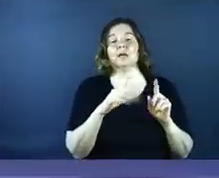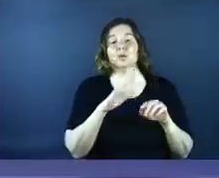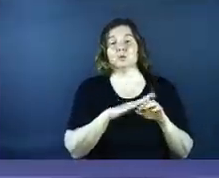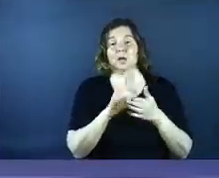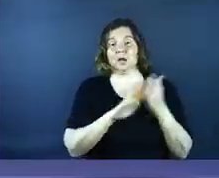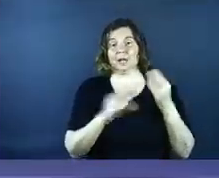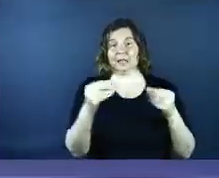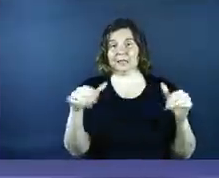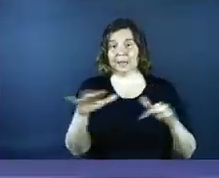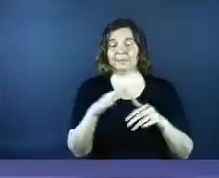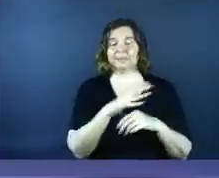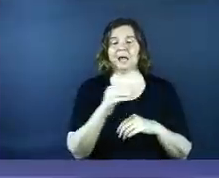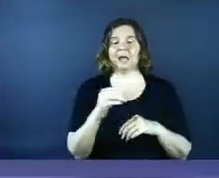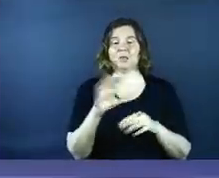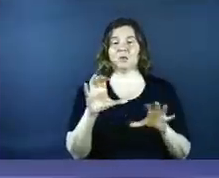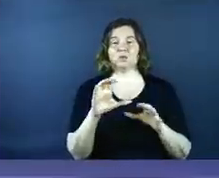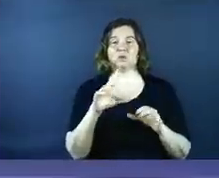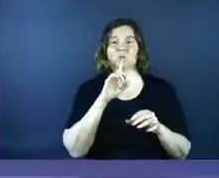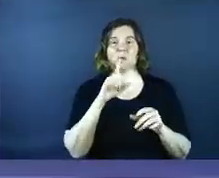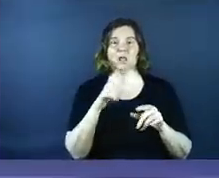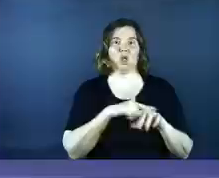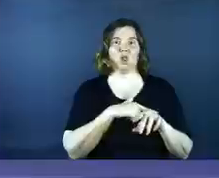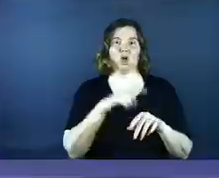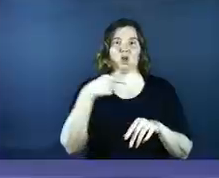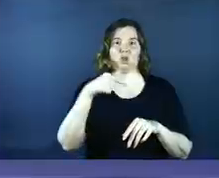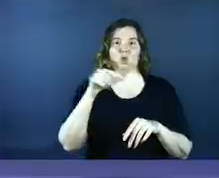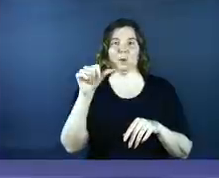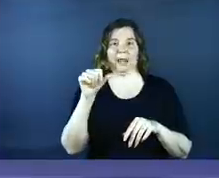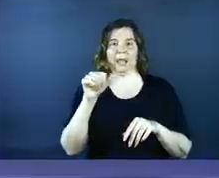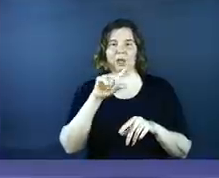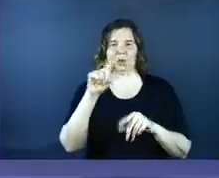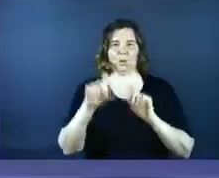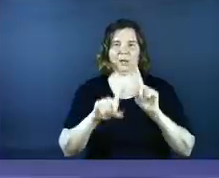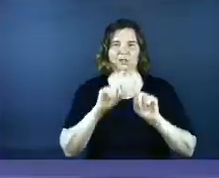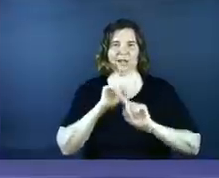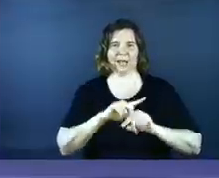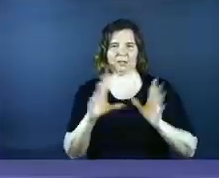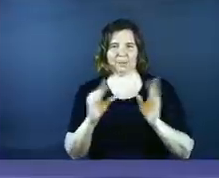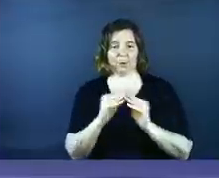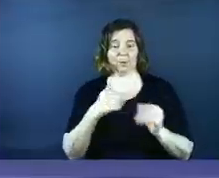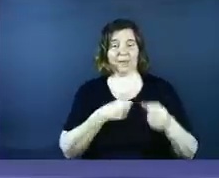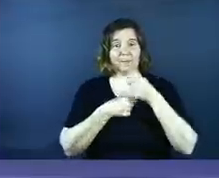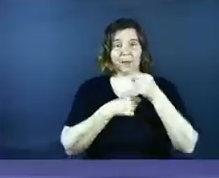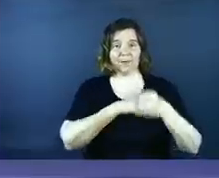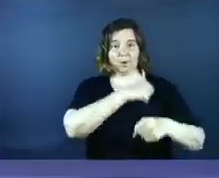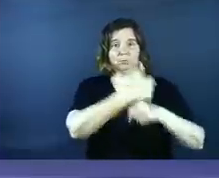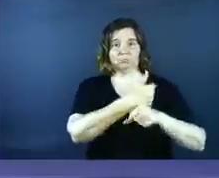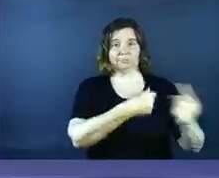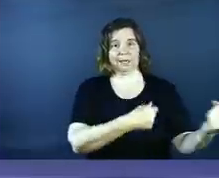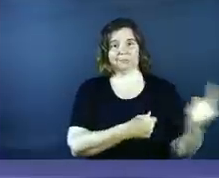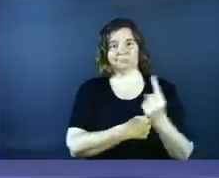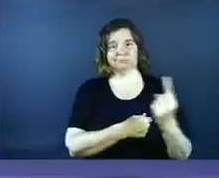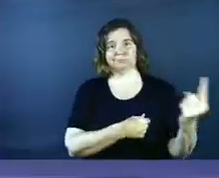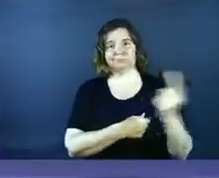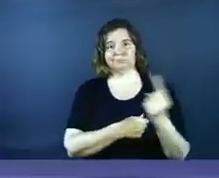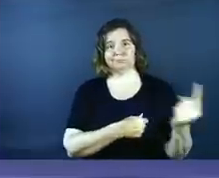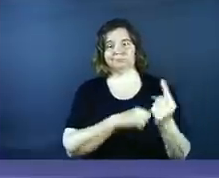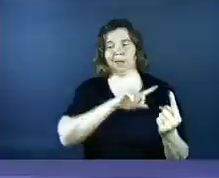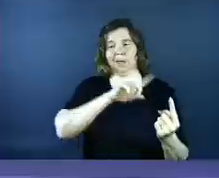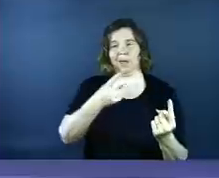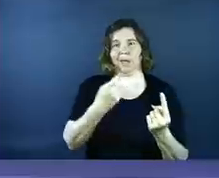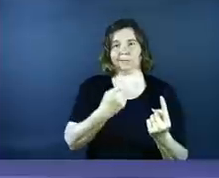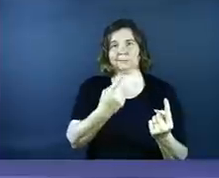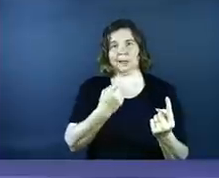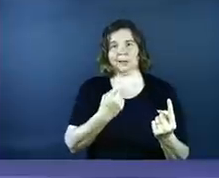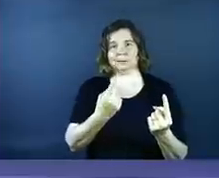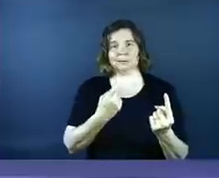a college campus. And they would do these really long Q&A meetings where they would just have a microphone up front. And they would let people one at a time ask their really